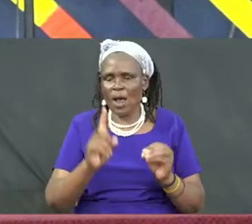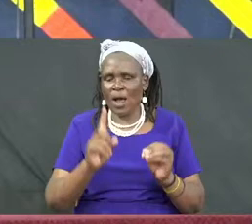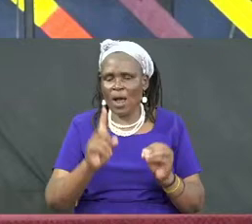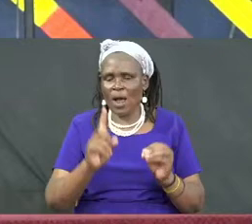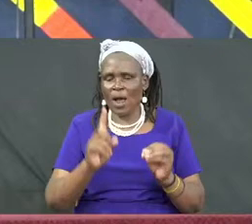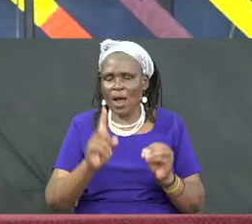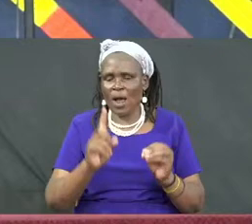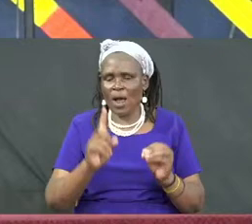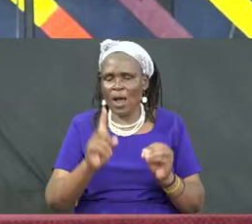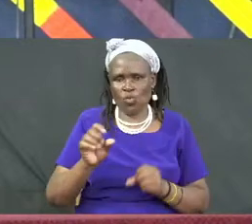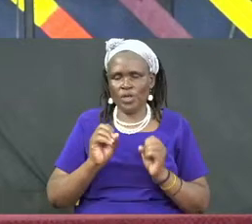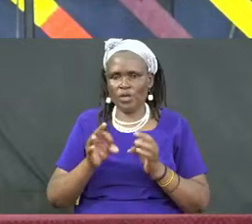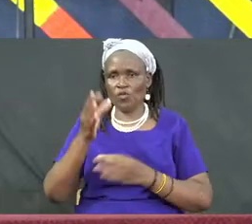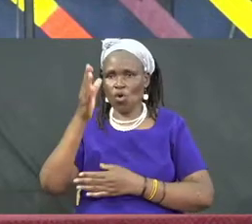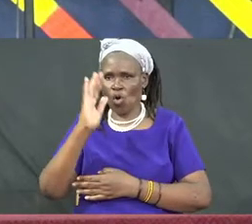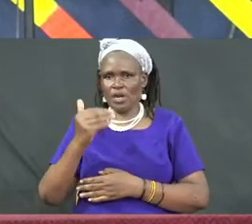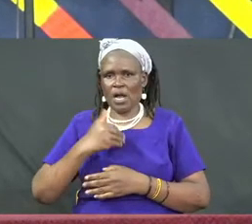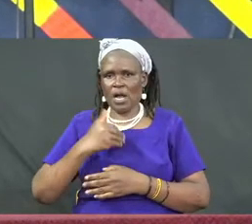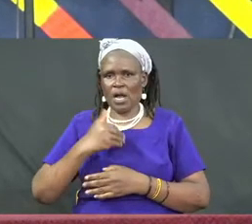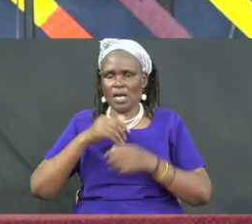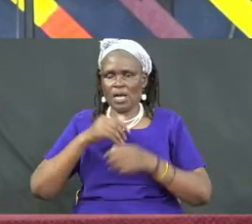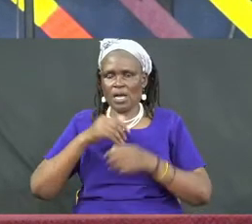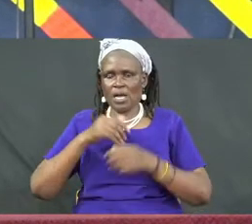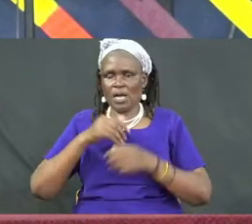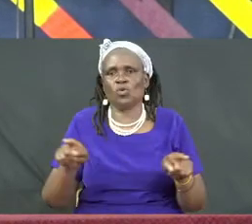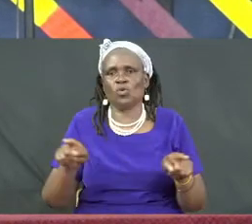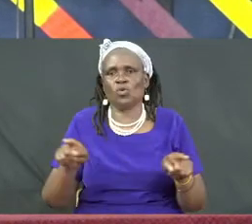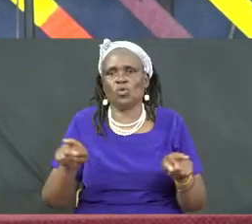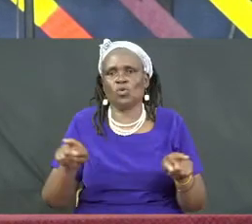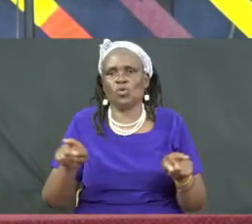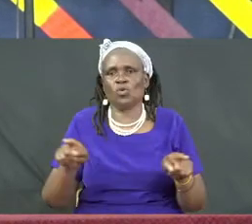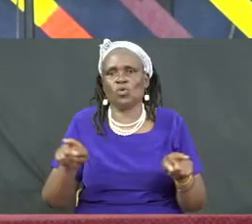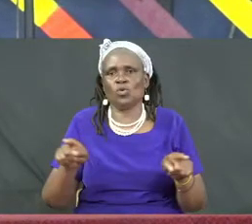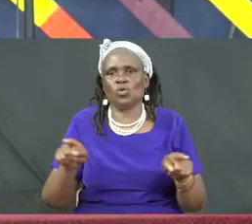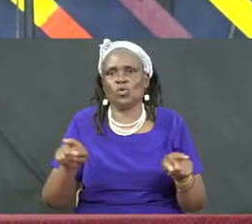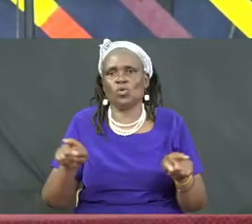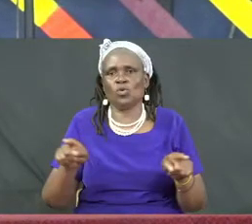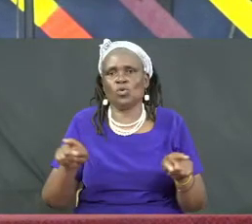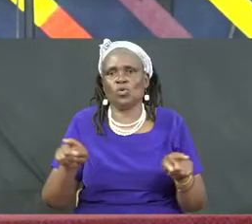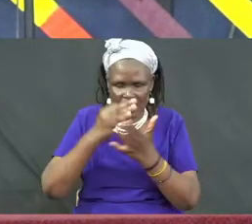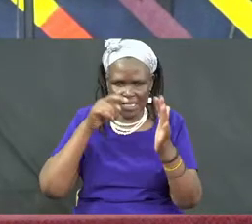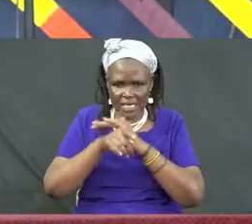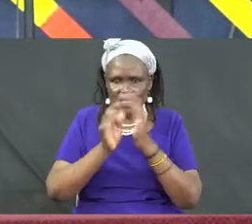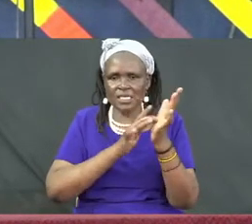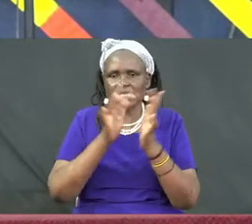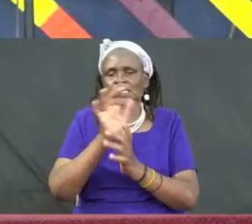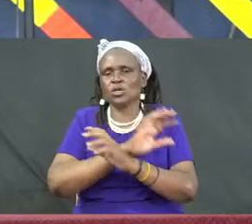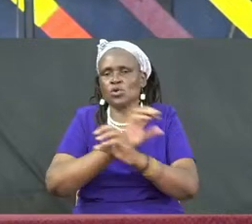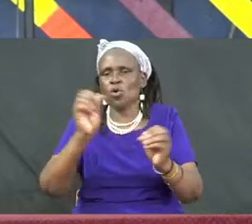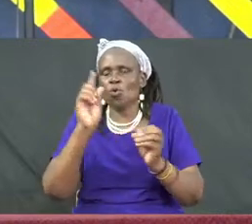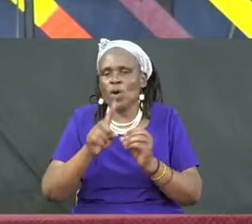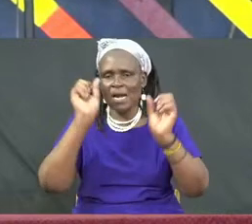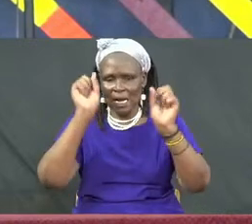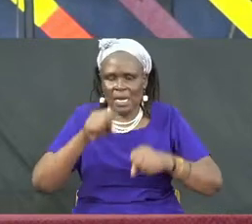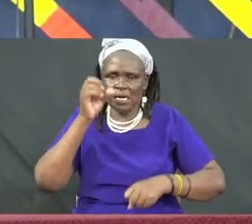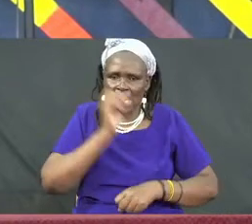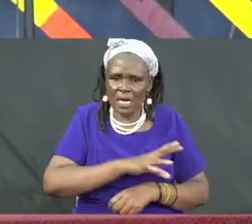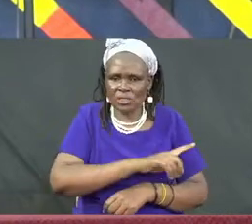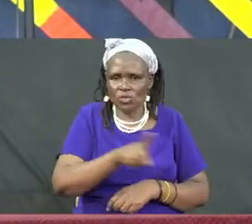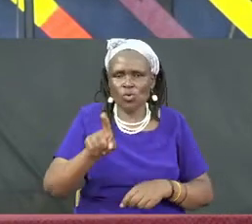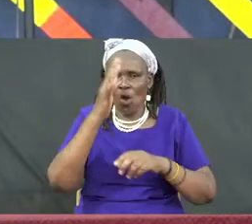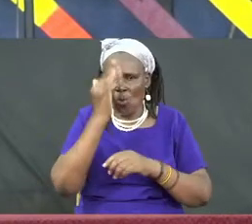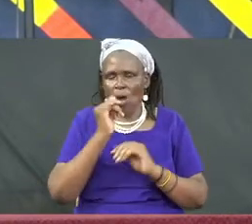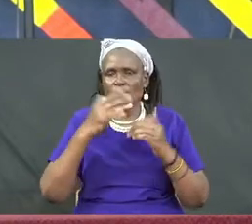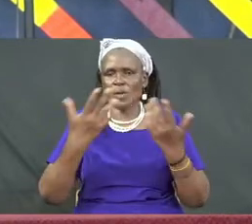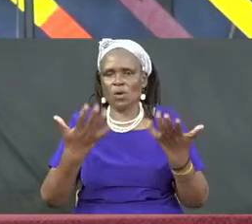has blessed you. And if you have put your faith in Jesus, no one can curse you because God